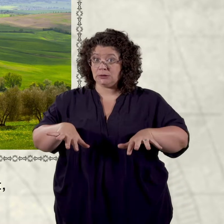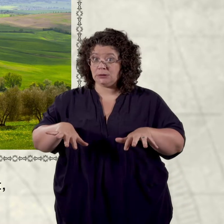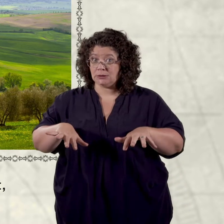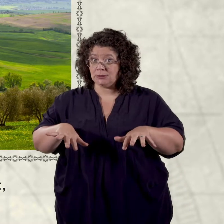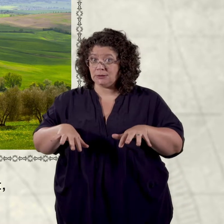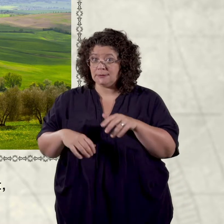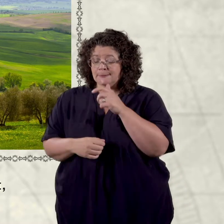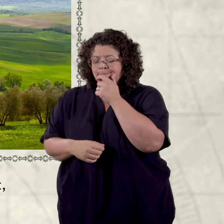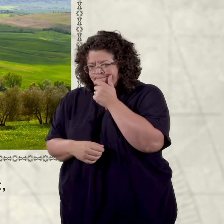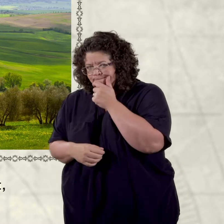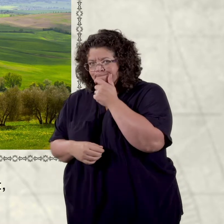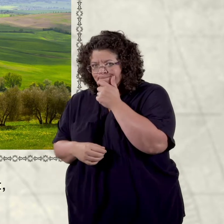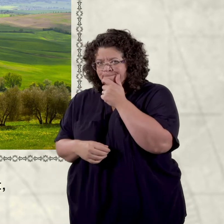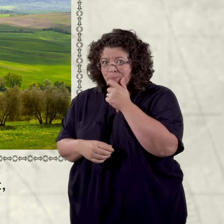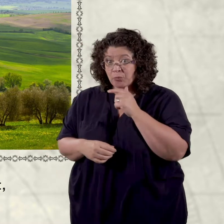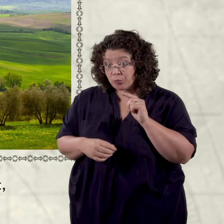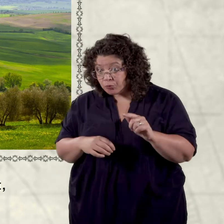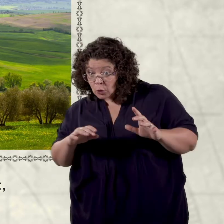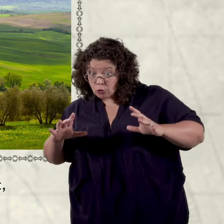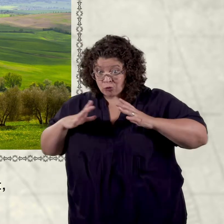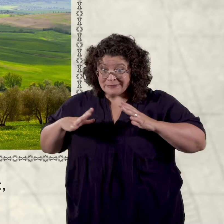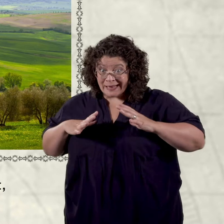the Celts will lose.